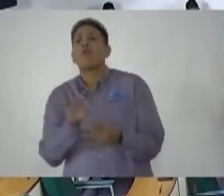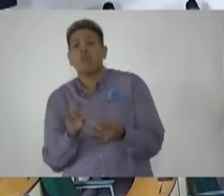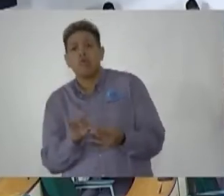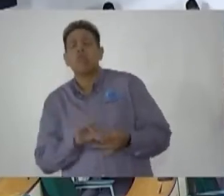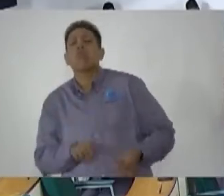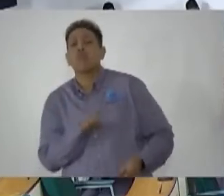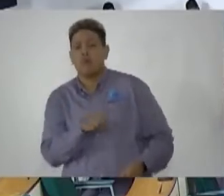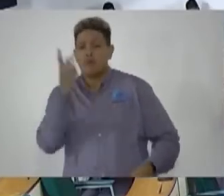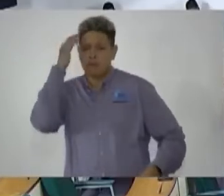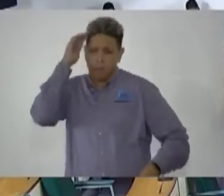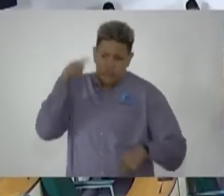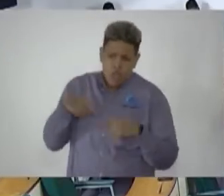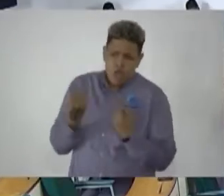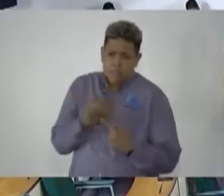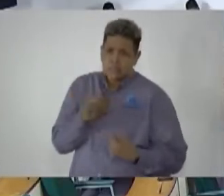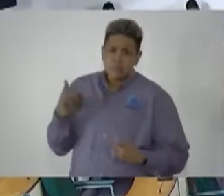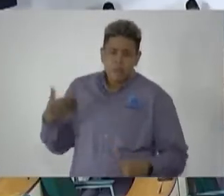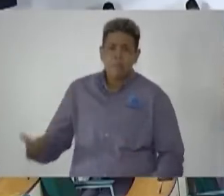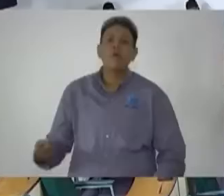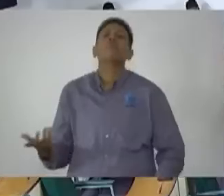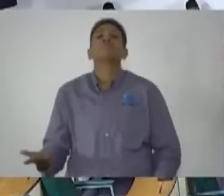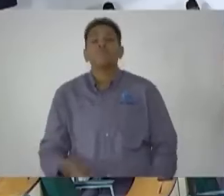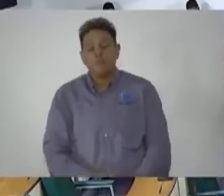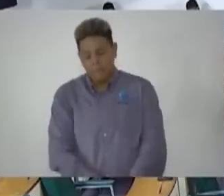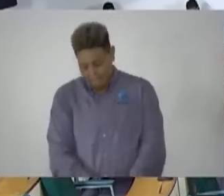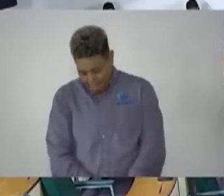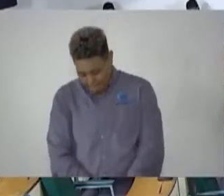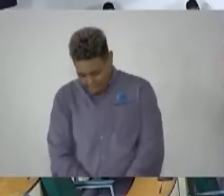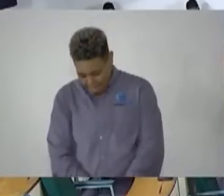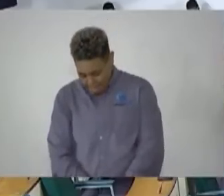opposition colleague, Sister Angela Brown-Burke,